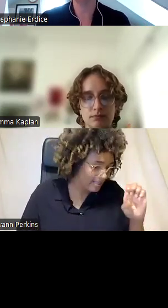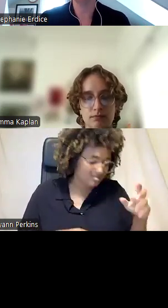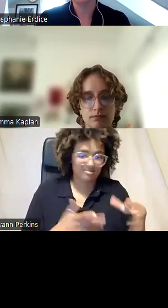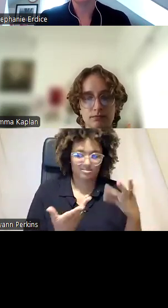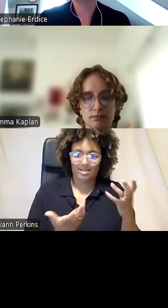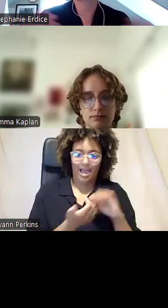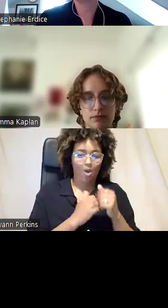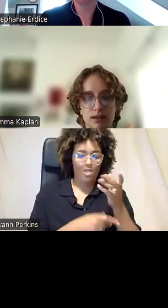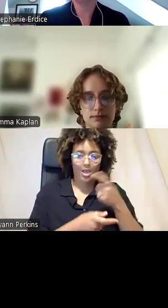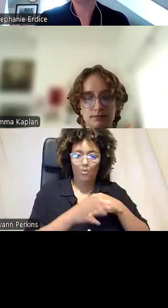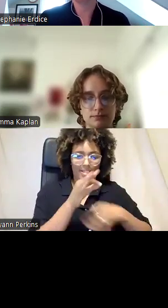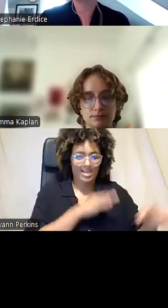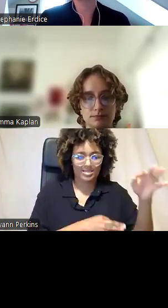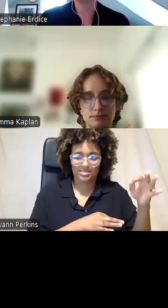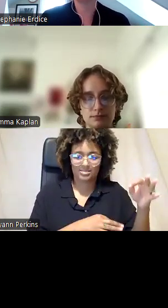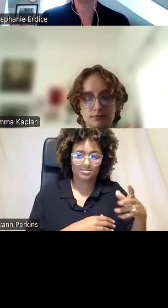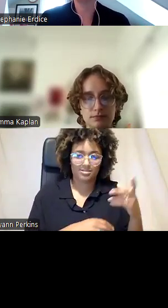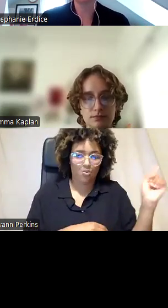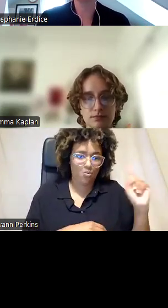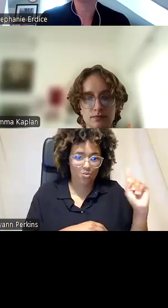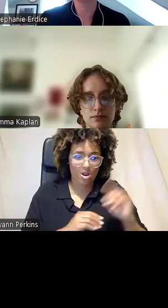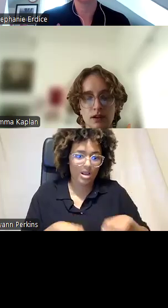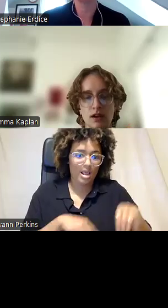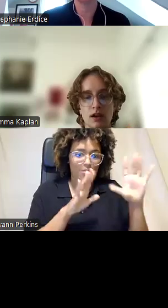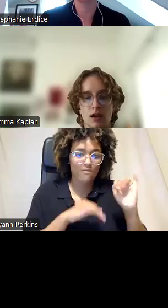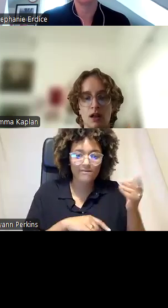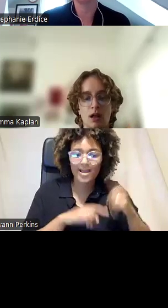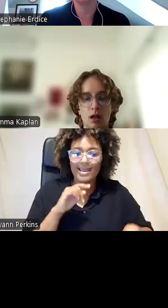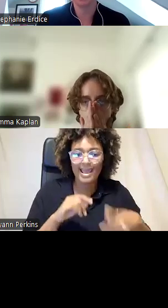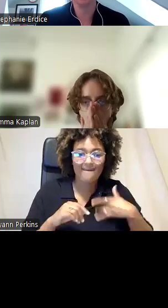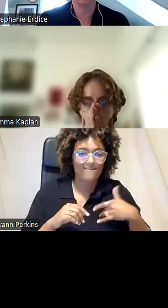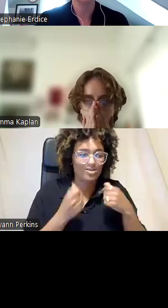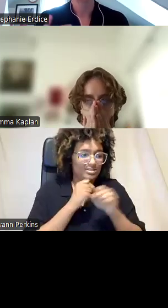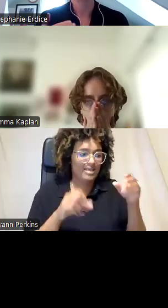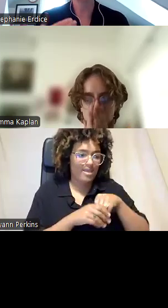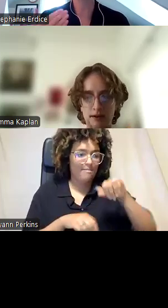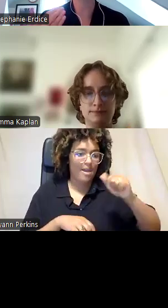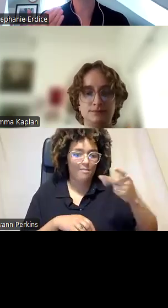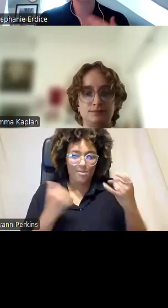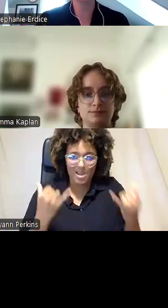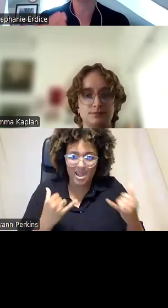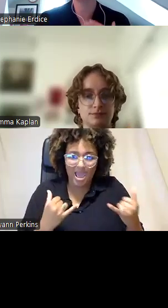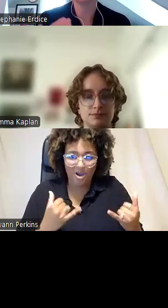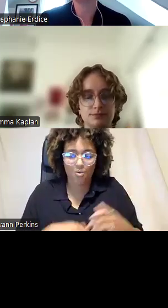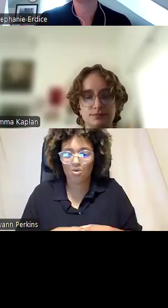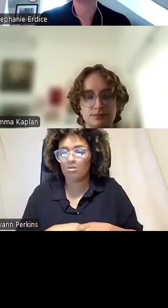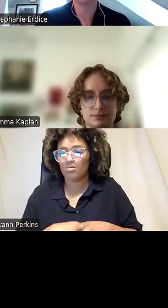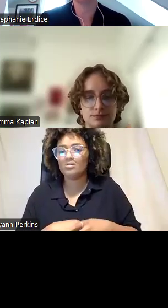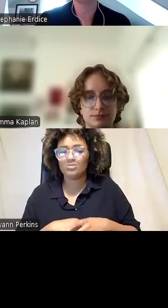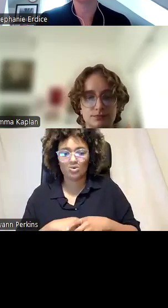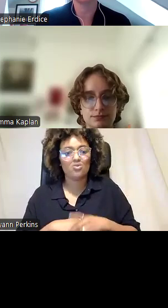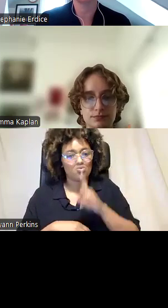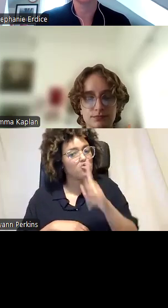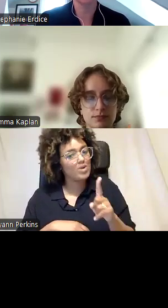to move if I can't sleep or feel peace or feel safe in my apartment anymore? So those were some very immediate things